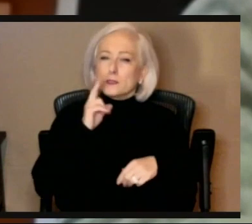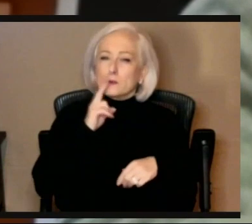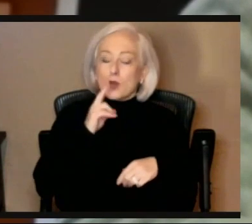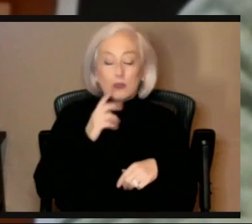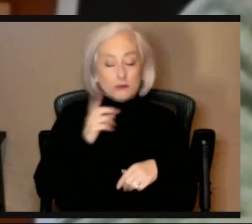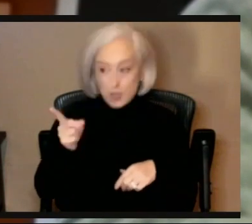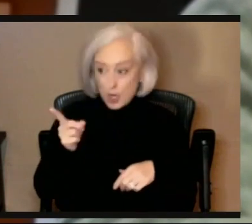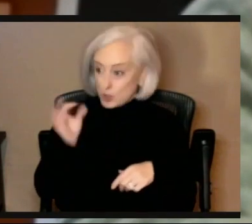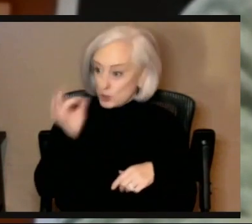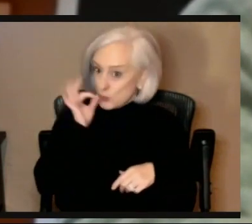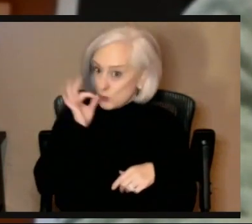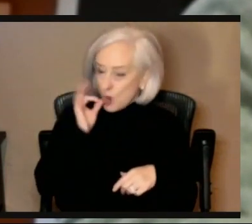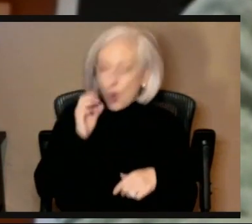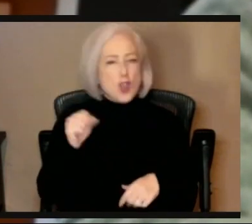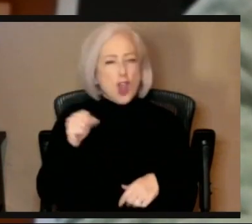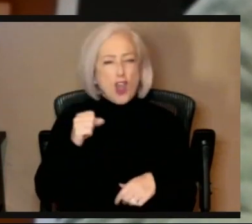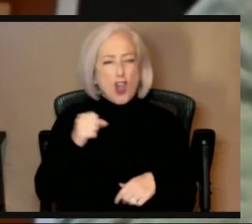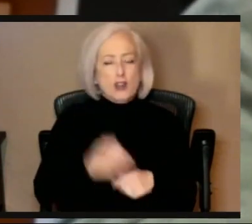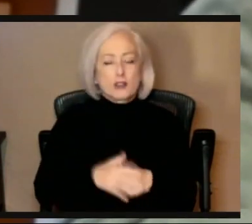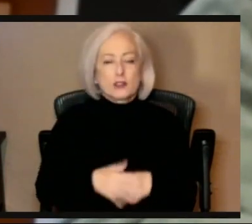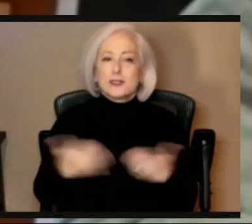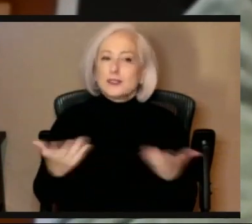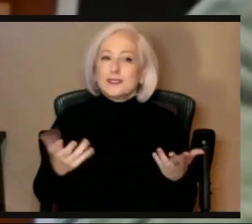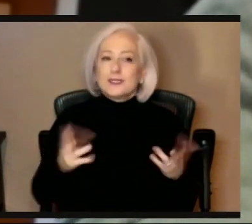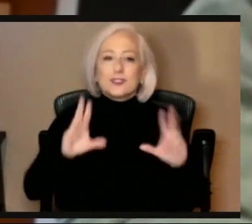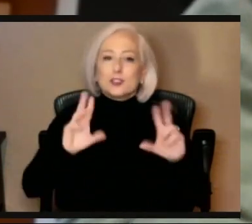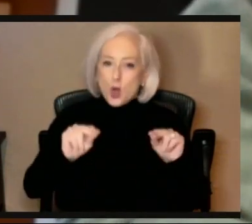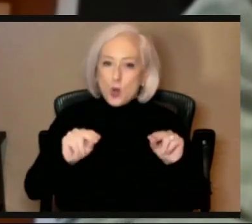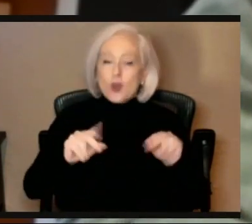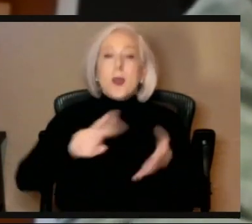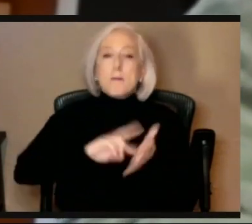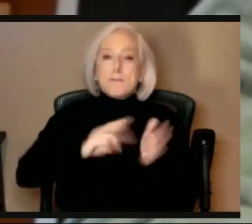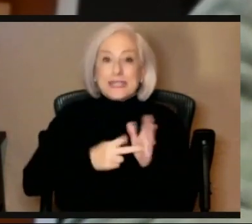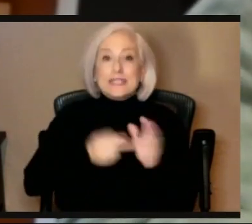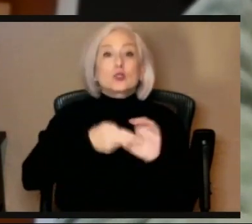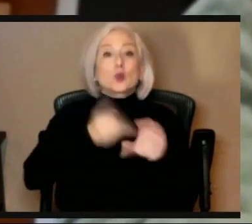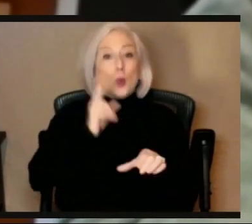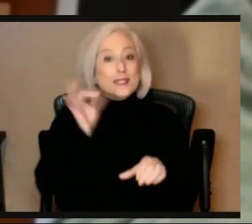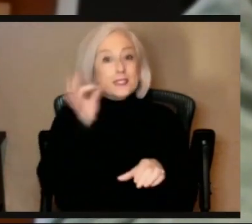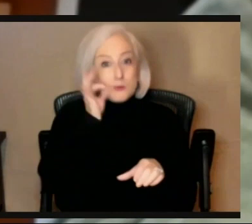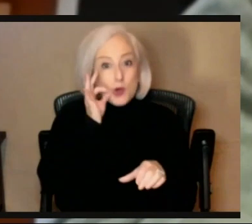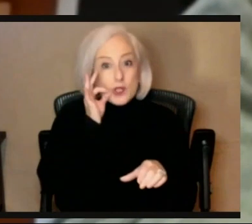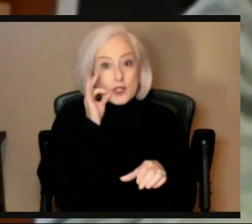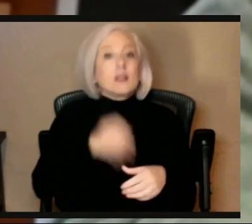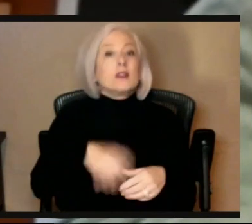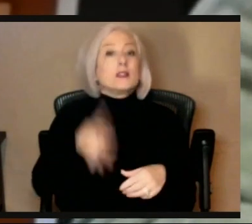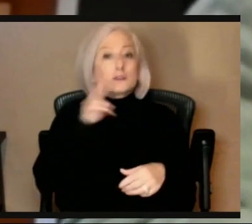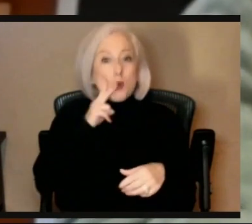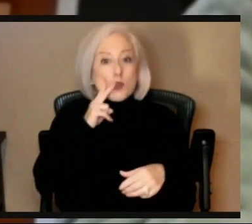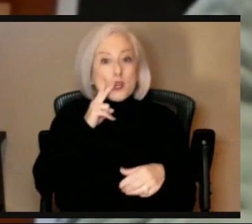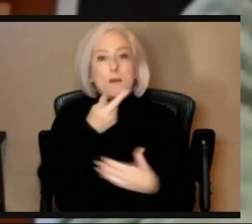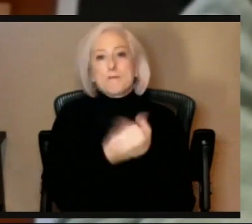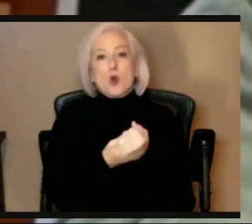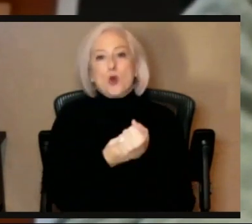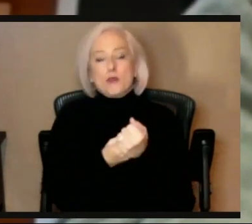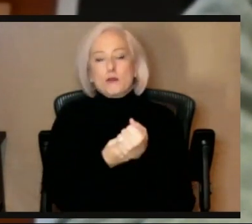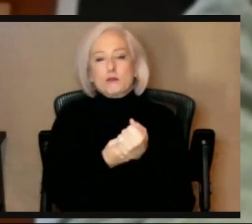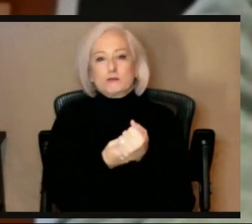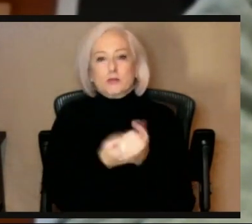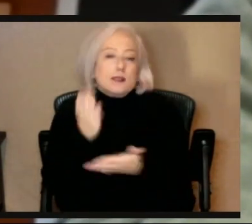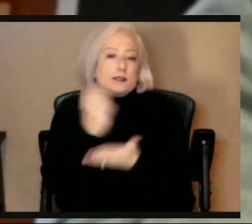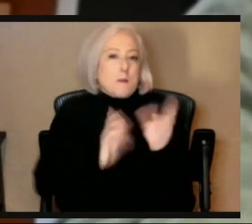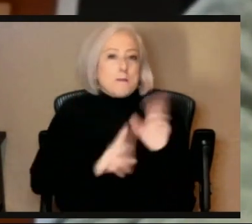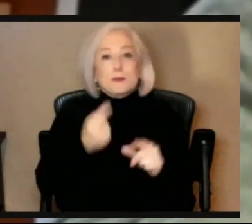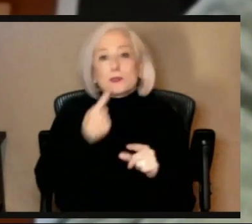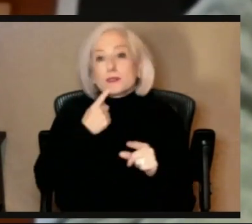smoking pot?" And they go, "Oh yeah." Well, no, when I quit smoking, I quit smoking. And I don't know. Some people don't think that's smoking,